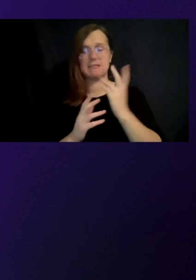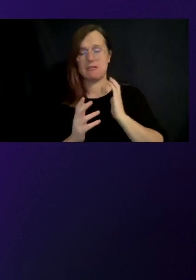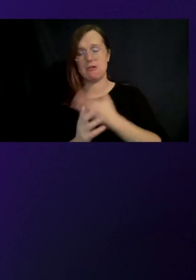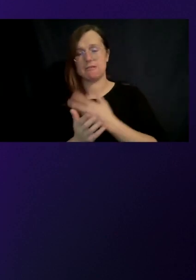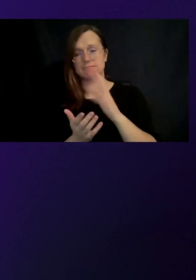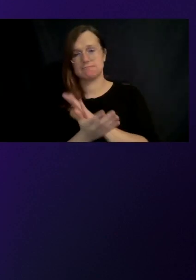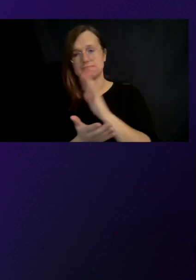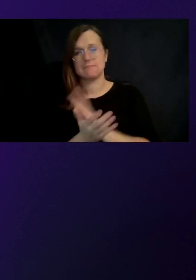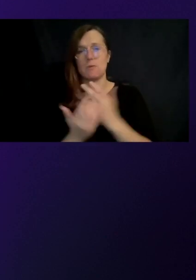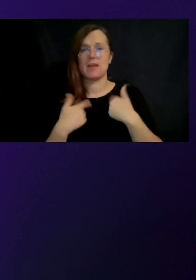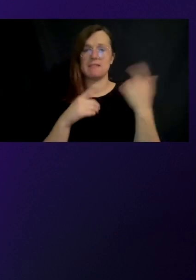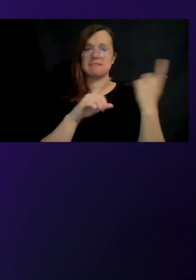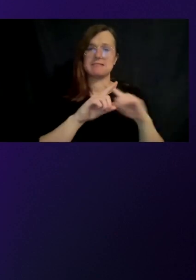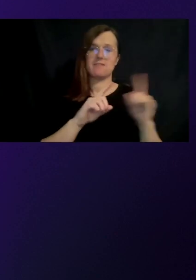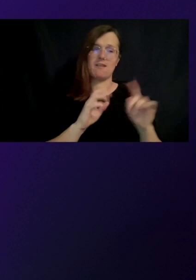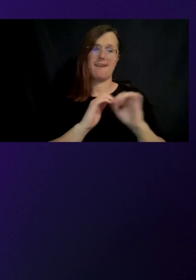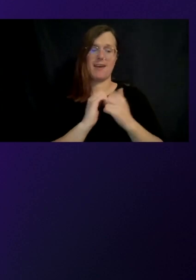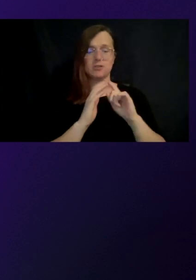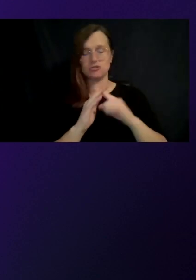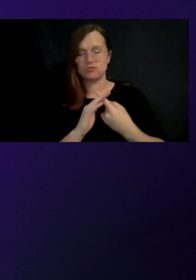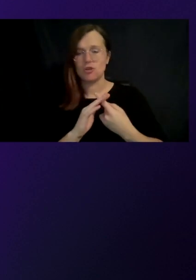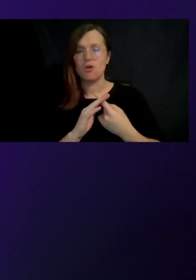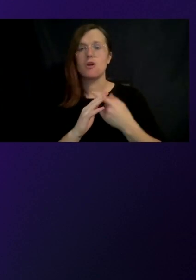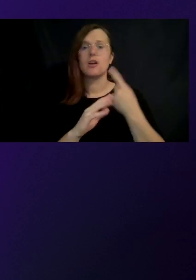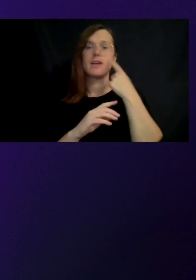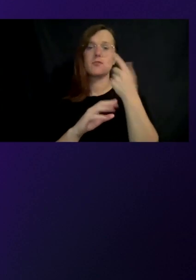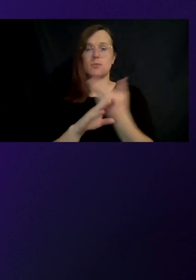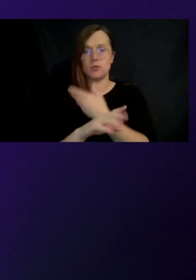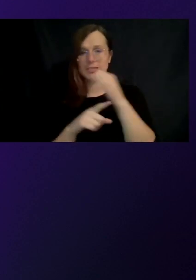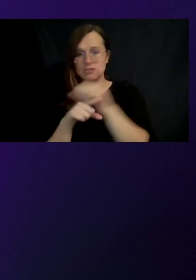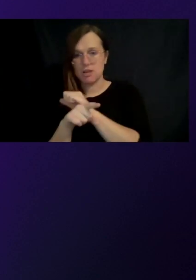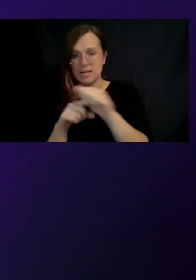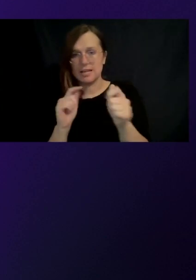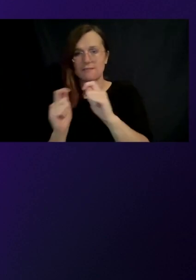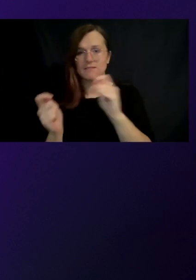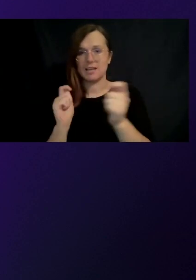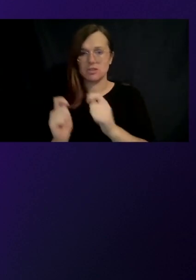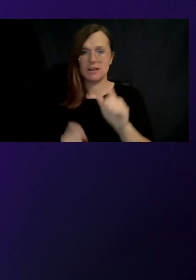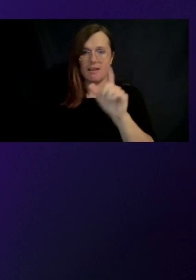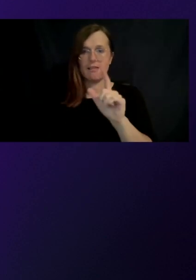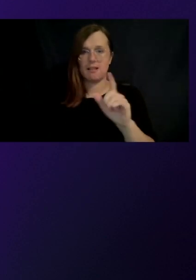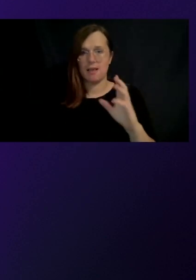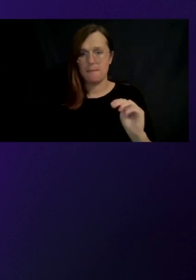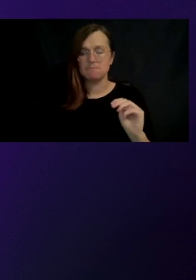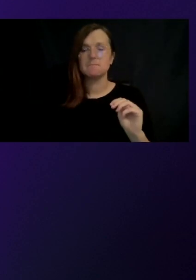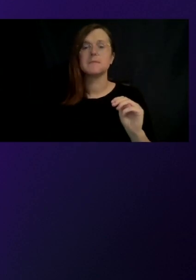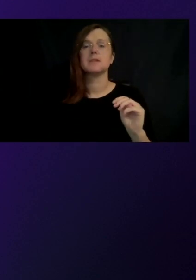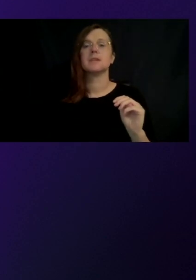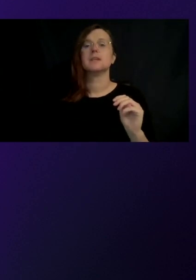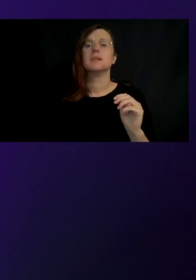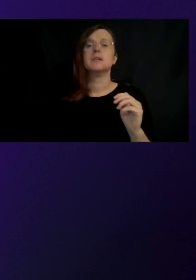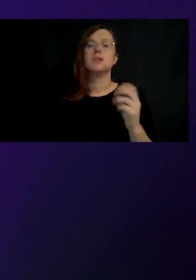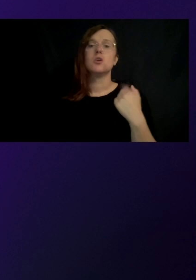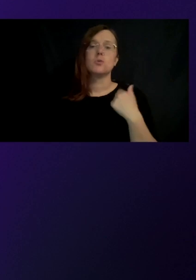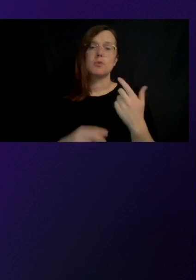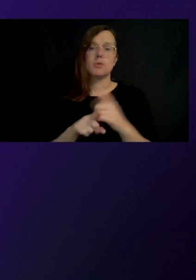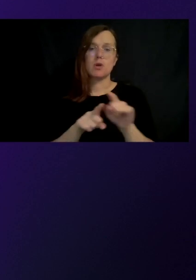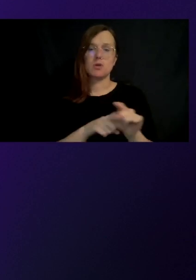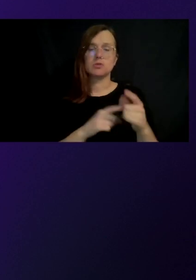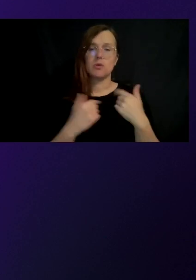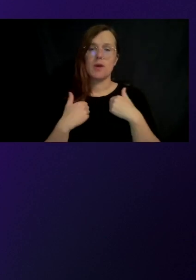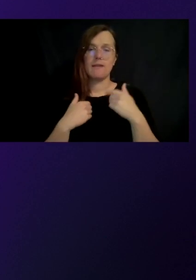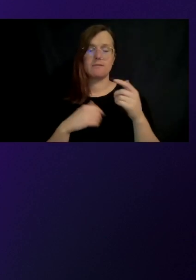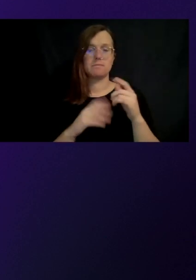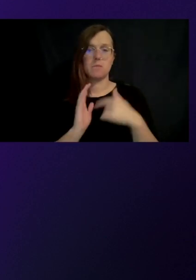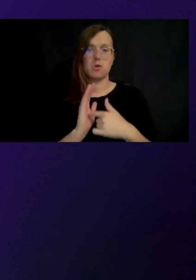guides, including examples for pre-training and fine-tuning LLMs using AWS Trainium, and also deploying models to Inferentia